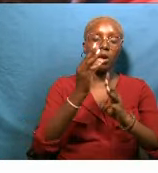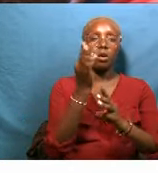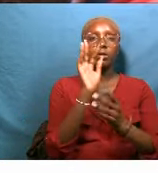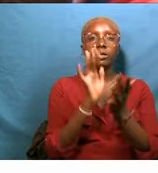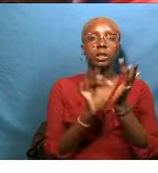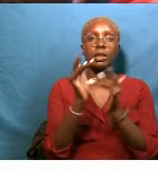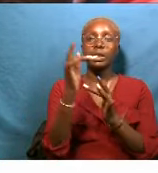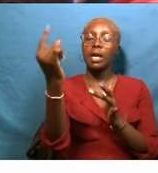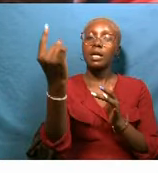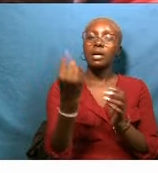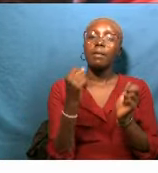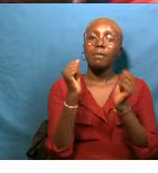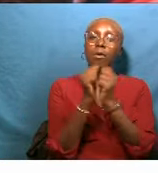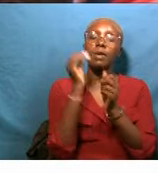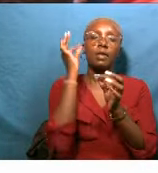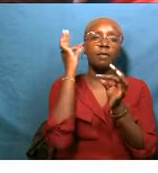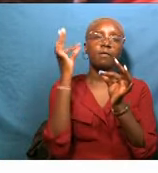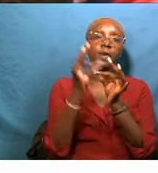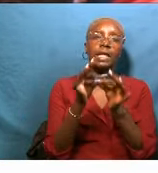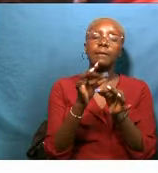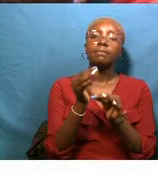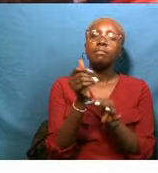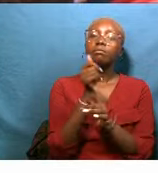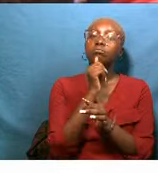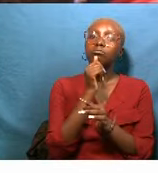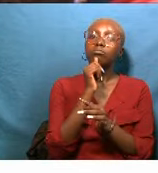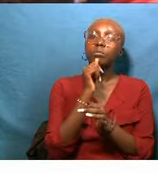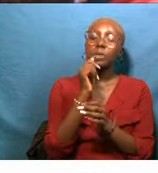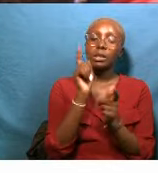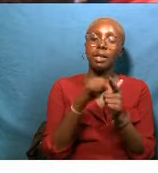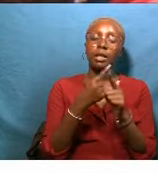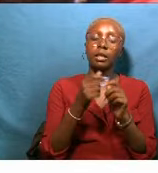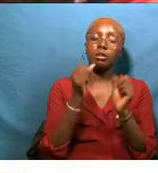with faith and take this holy sacrament to strengthen you.